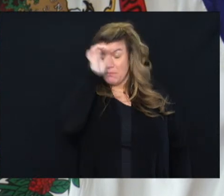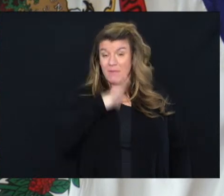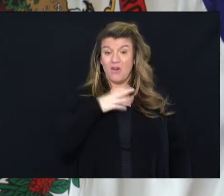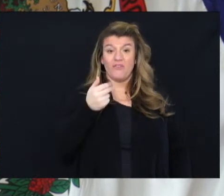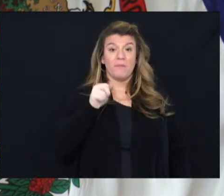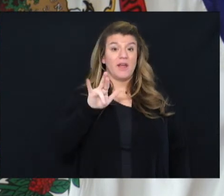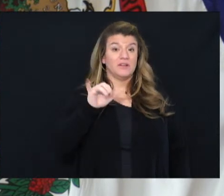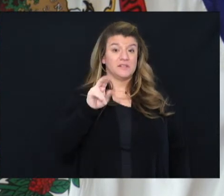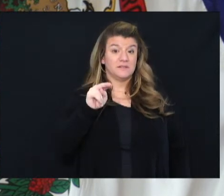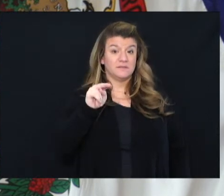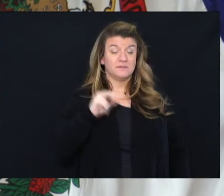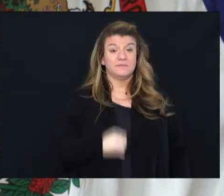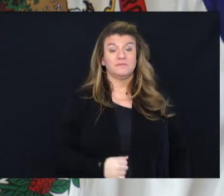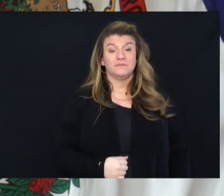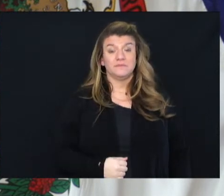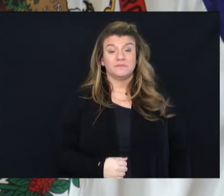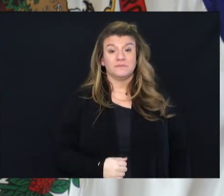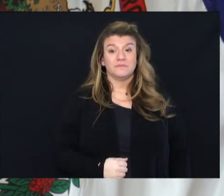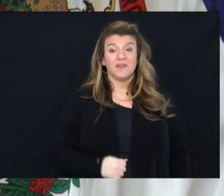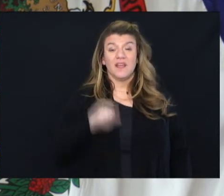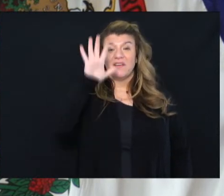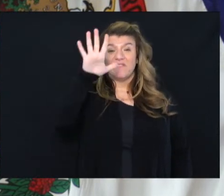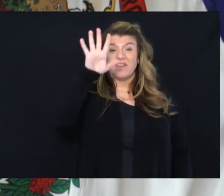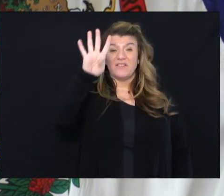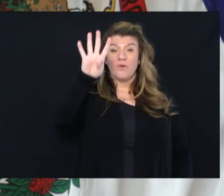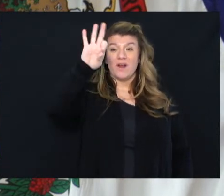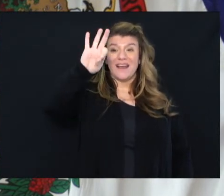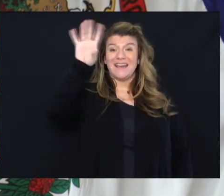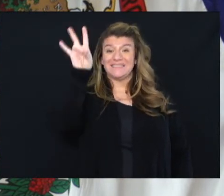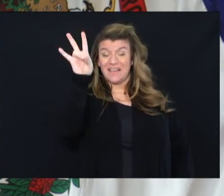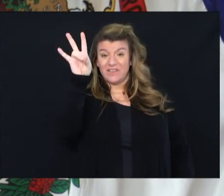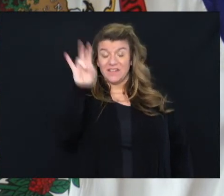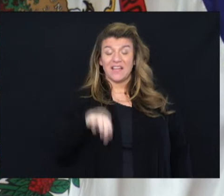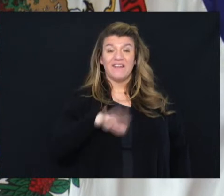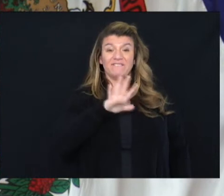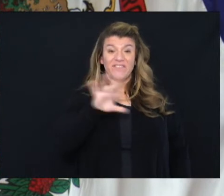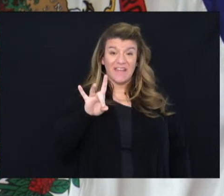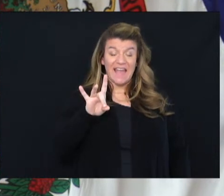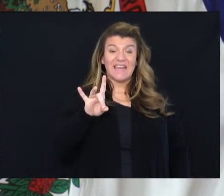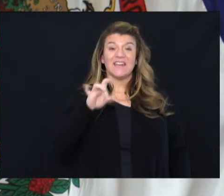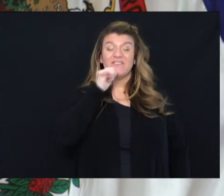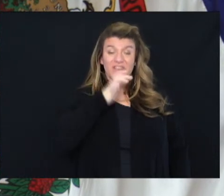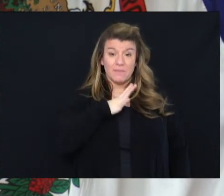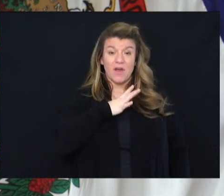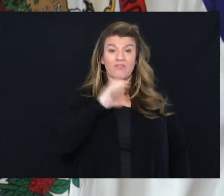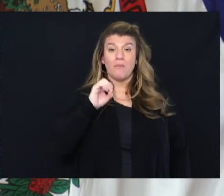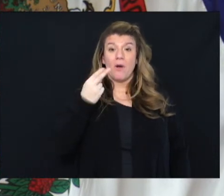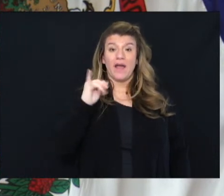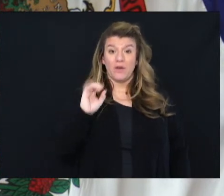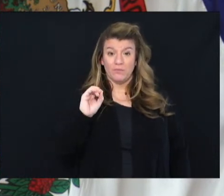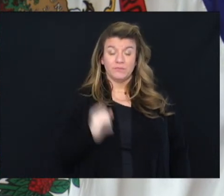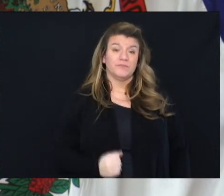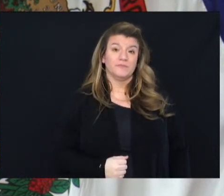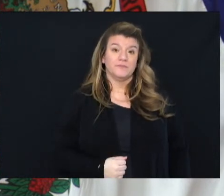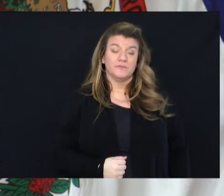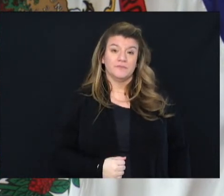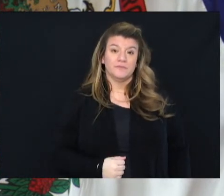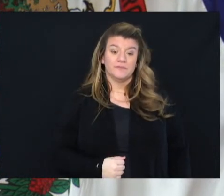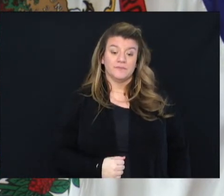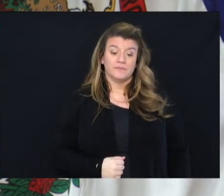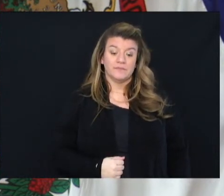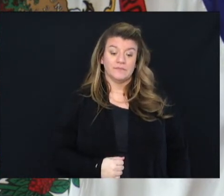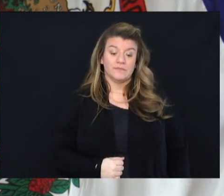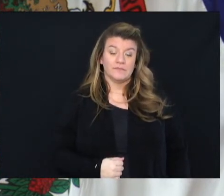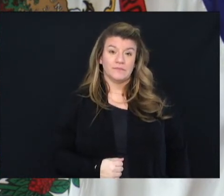from Harrison County. The 5,497th death is a 58-year-old female from Ohio County.